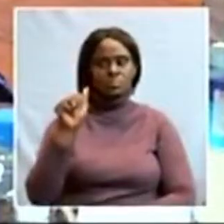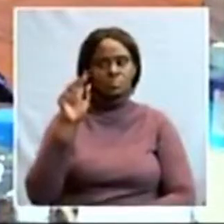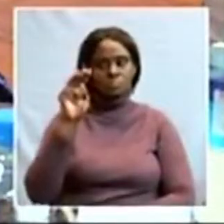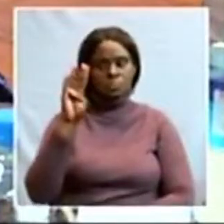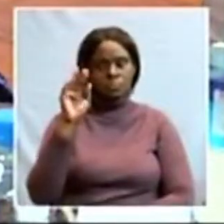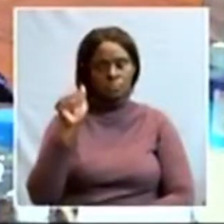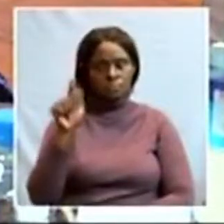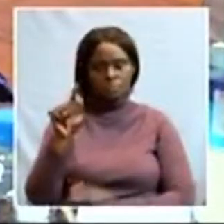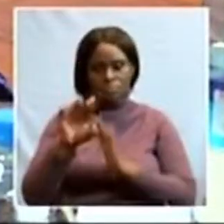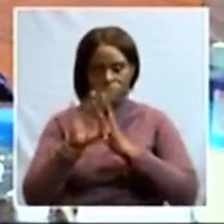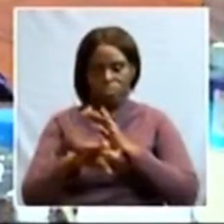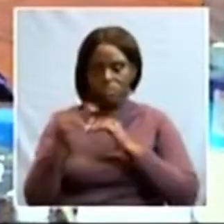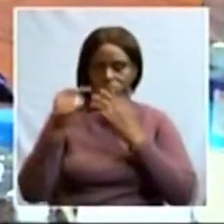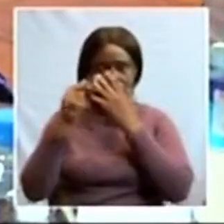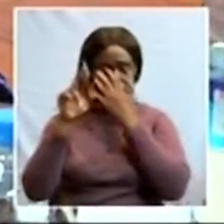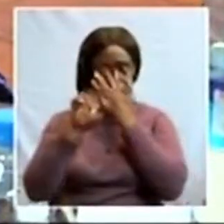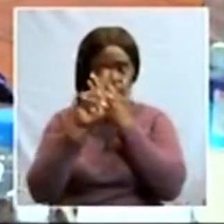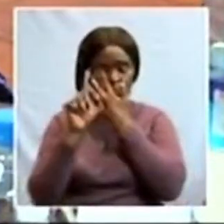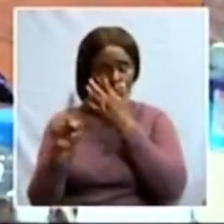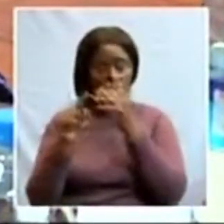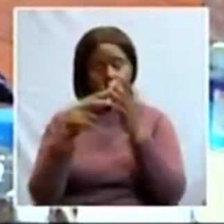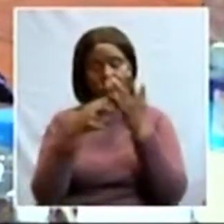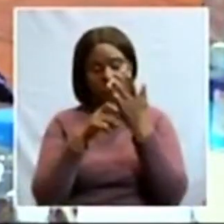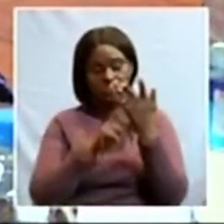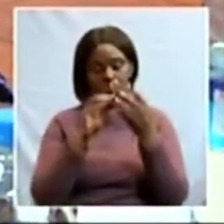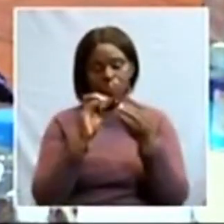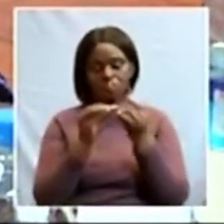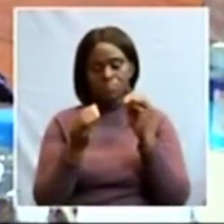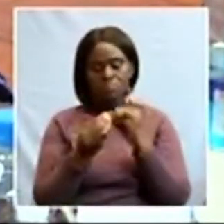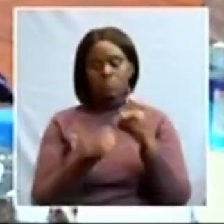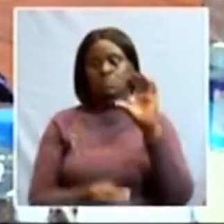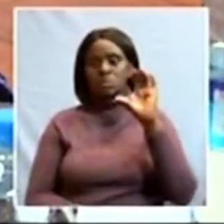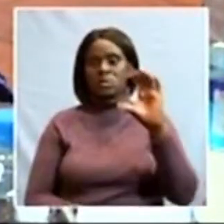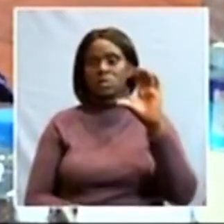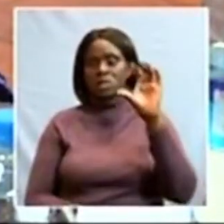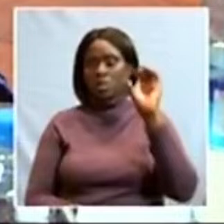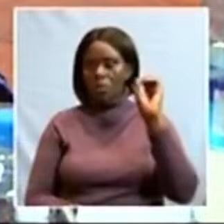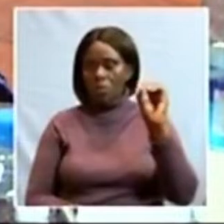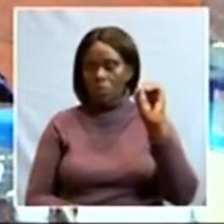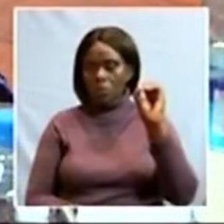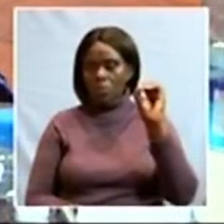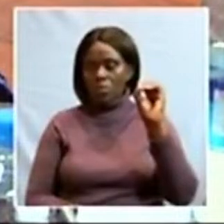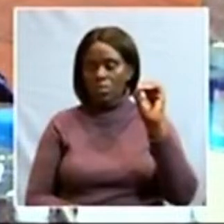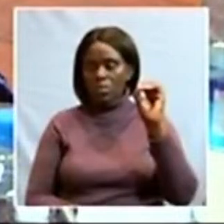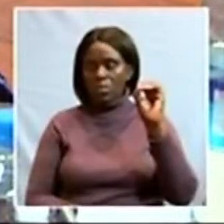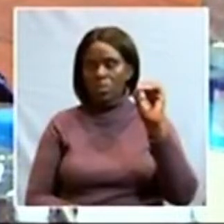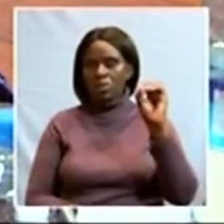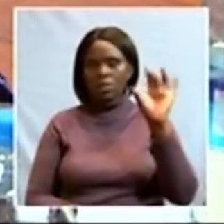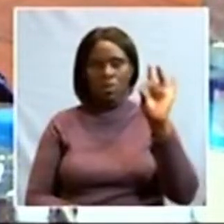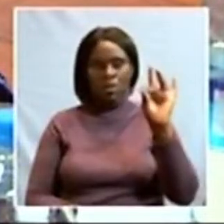under GRZ receipt number CO